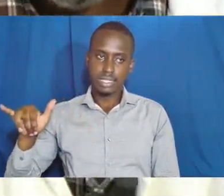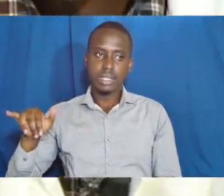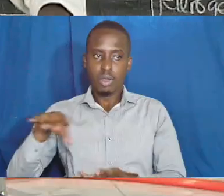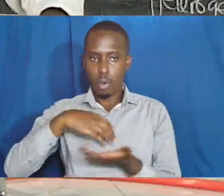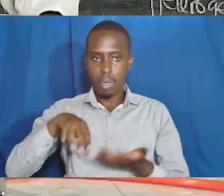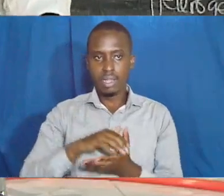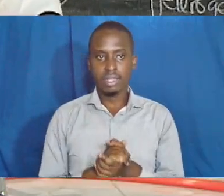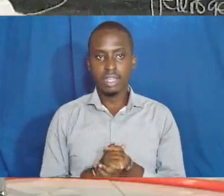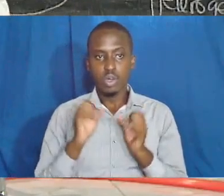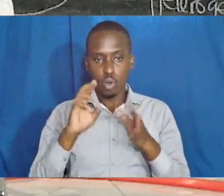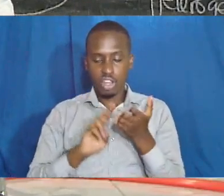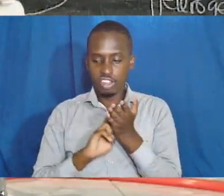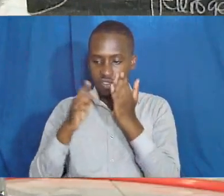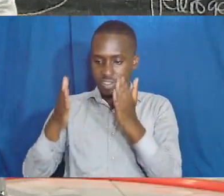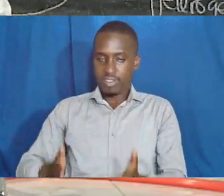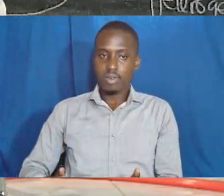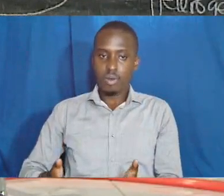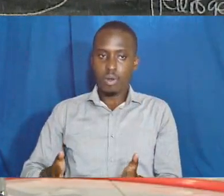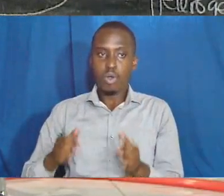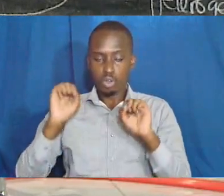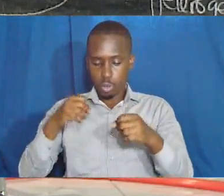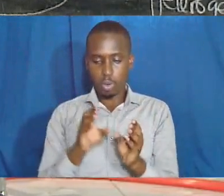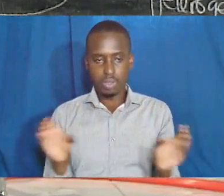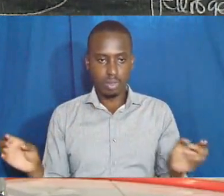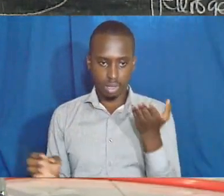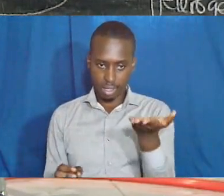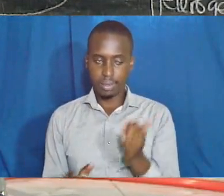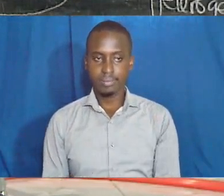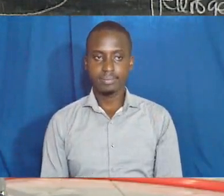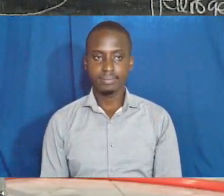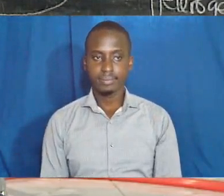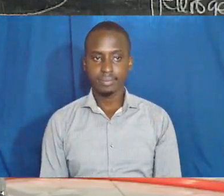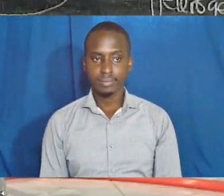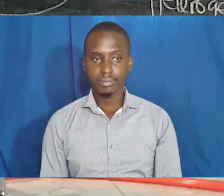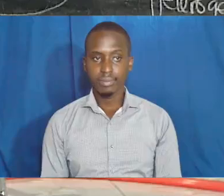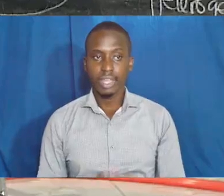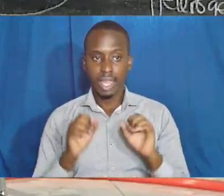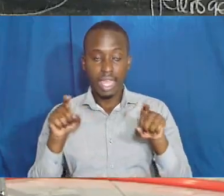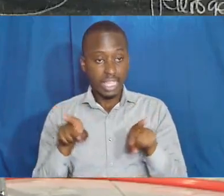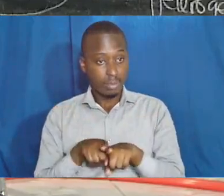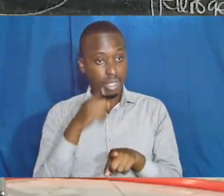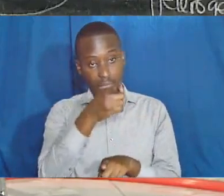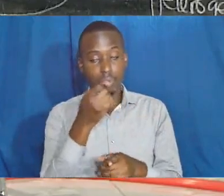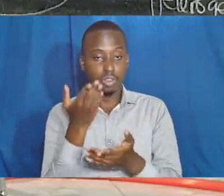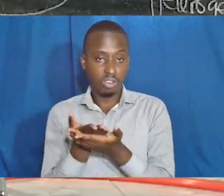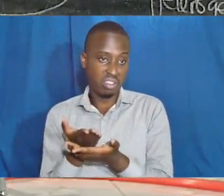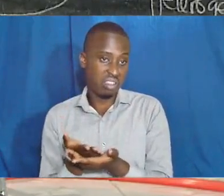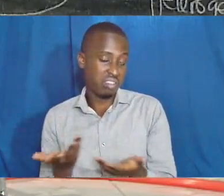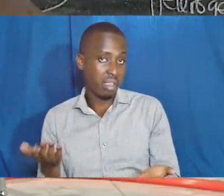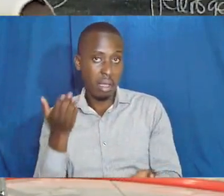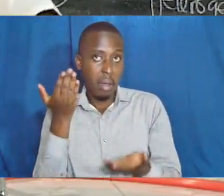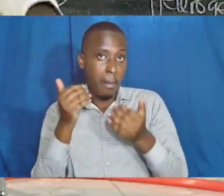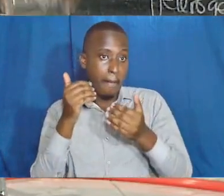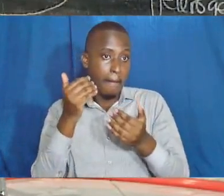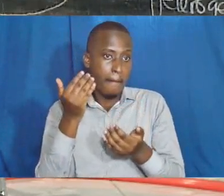physical methods, this can be separated. Can you suggest probably